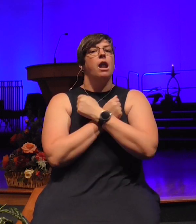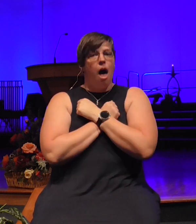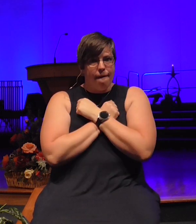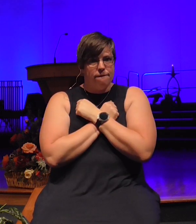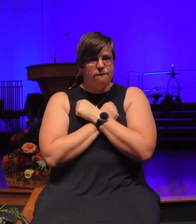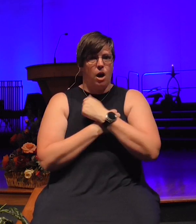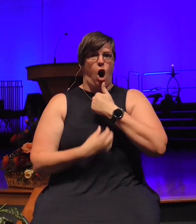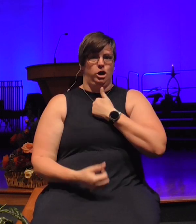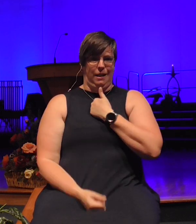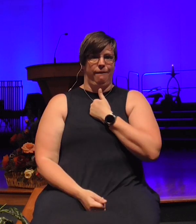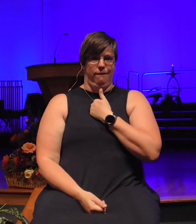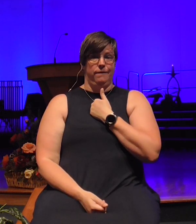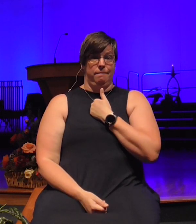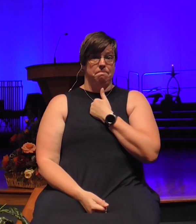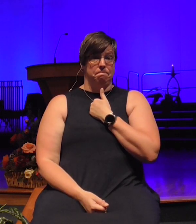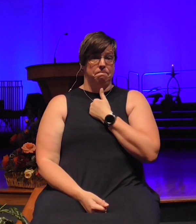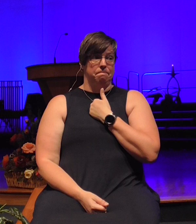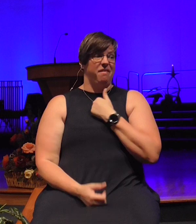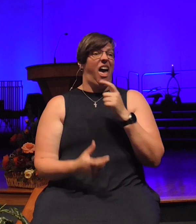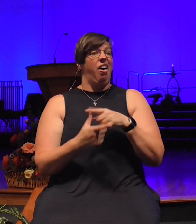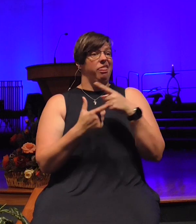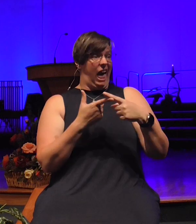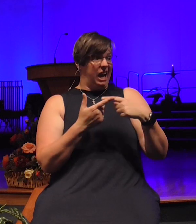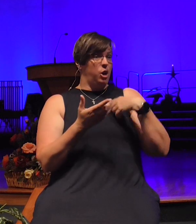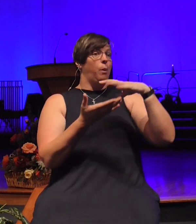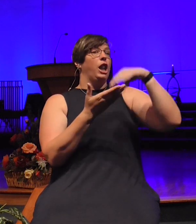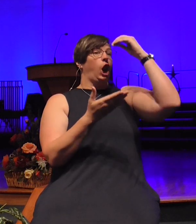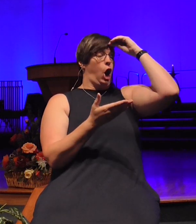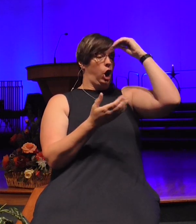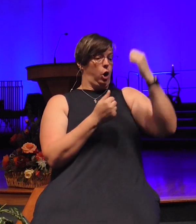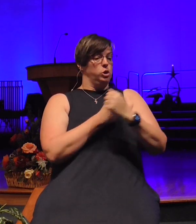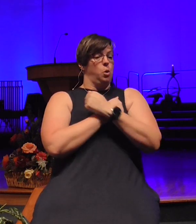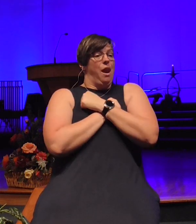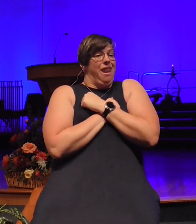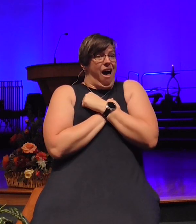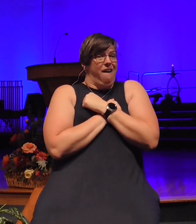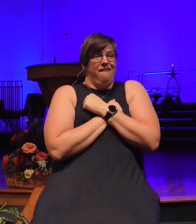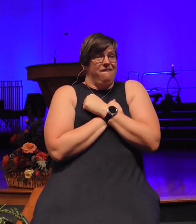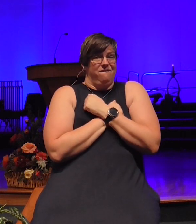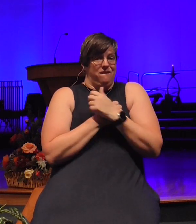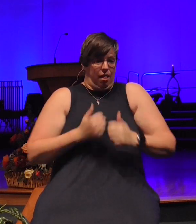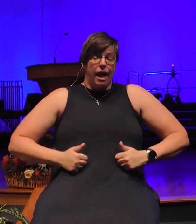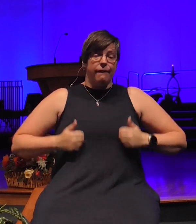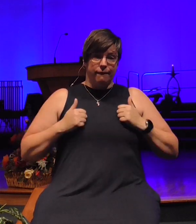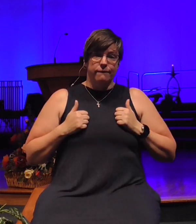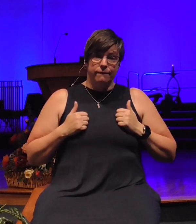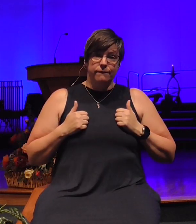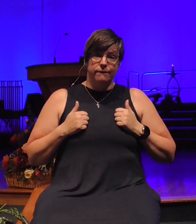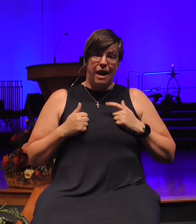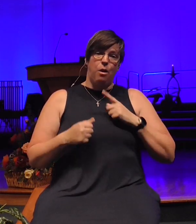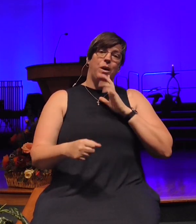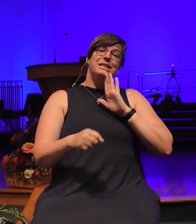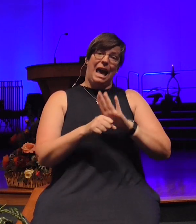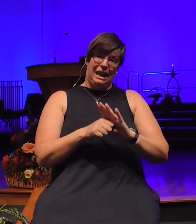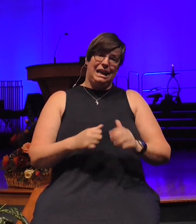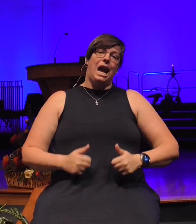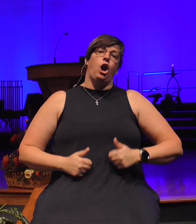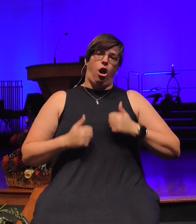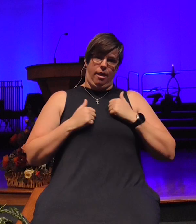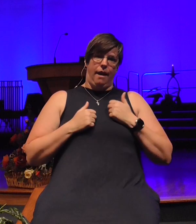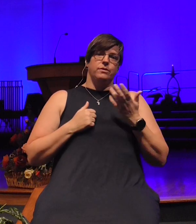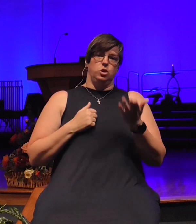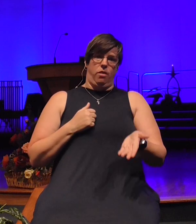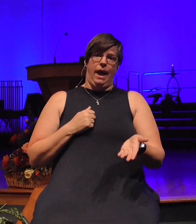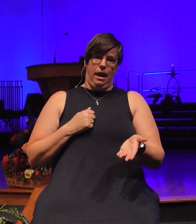genuinely love ourselves. And then to learn what it is that we love in life and to dedicate our life to